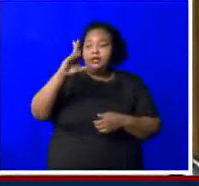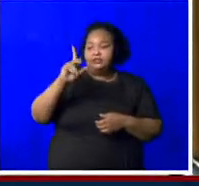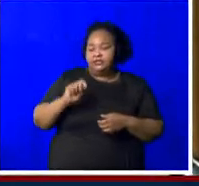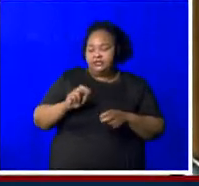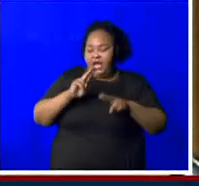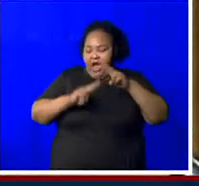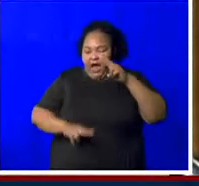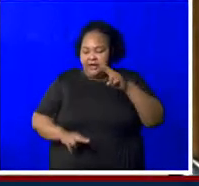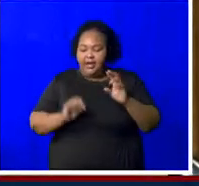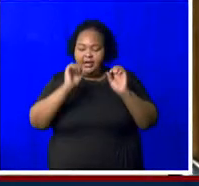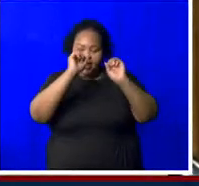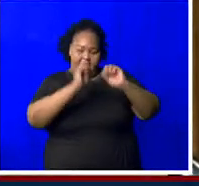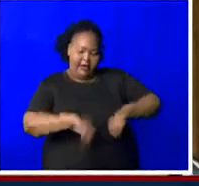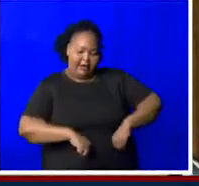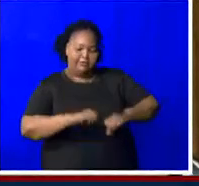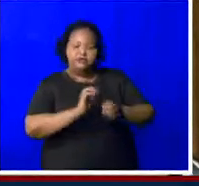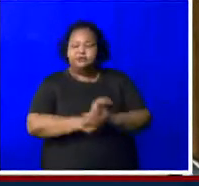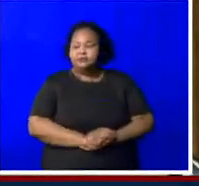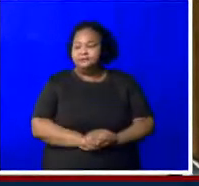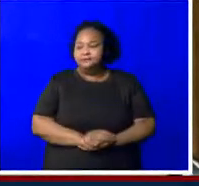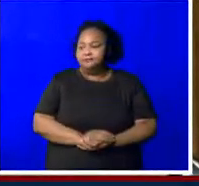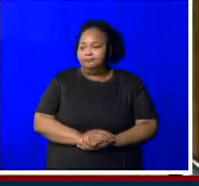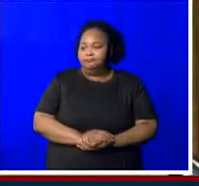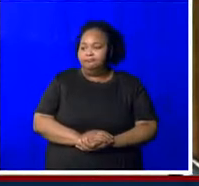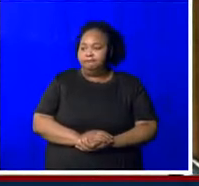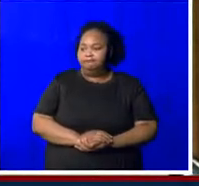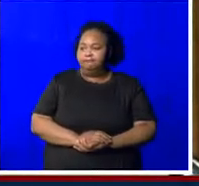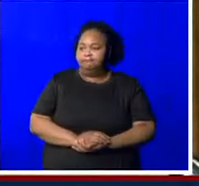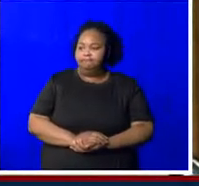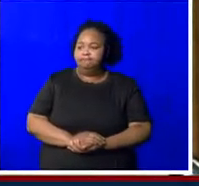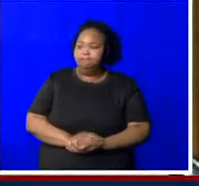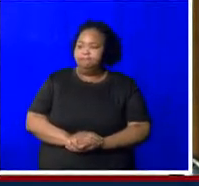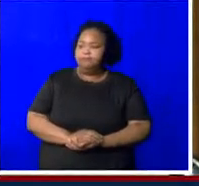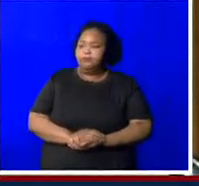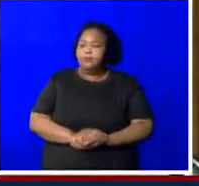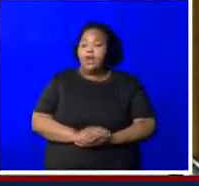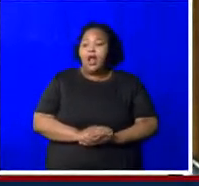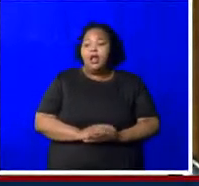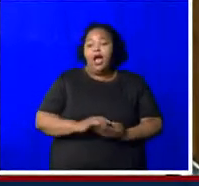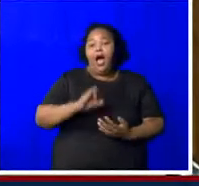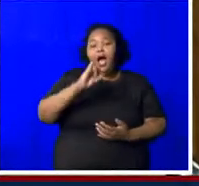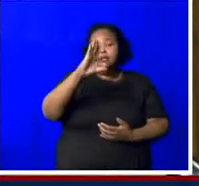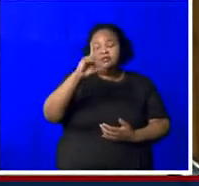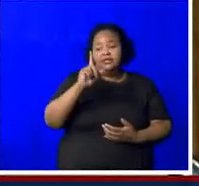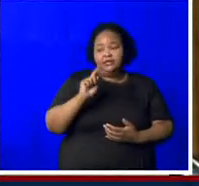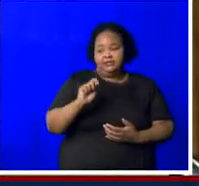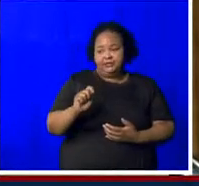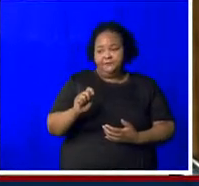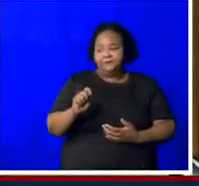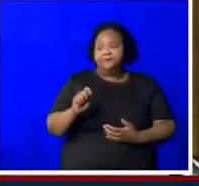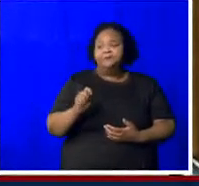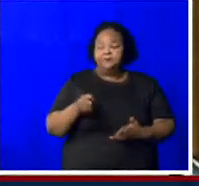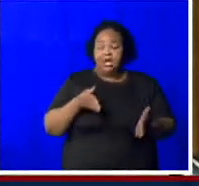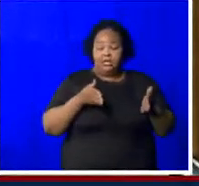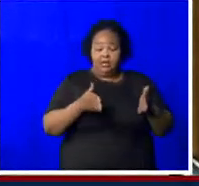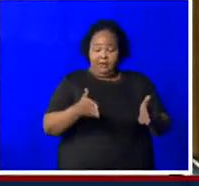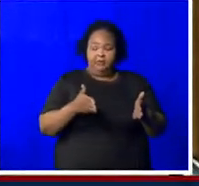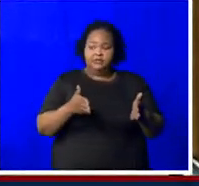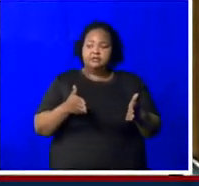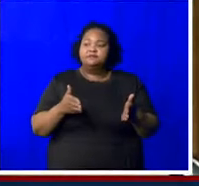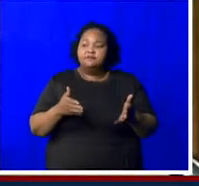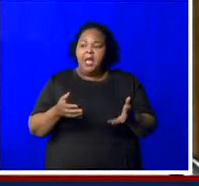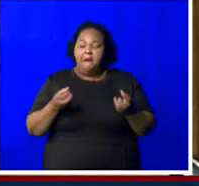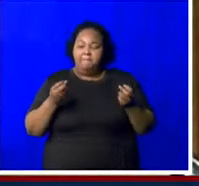has partnered with a number of digital finance organizations, one of whom is actually AE Trade,